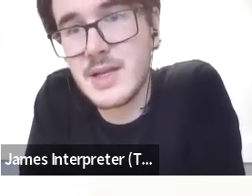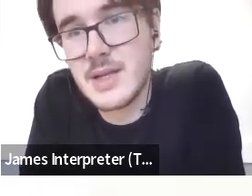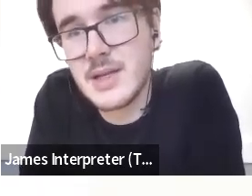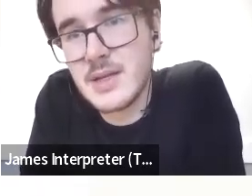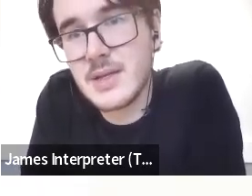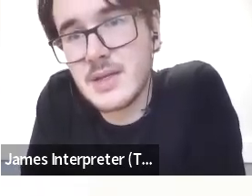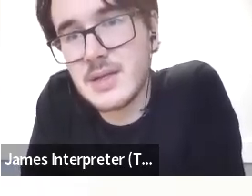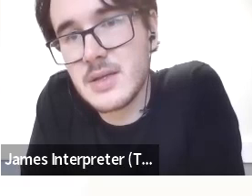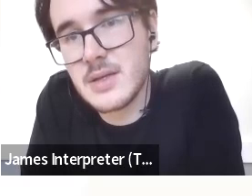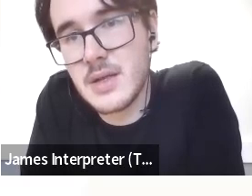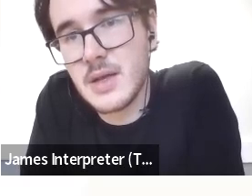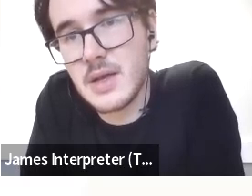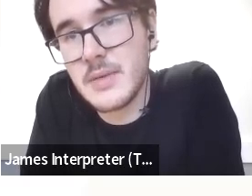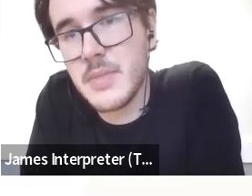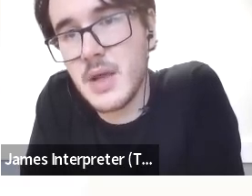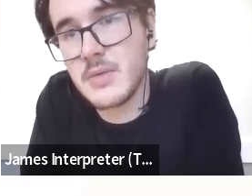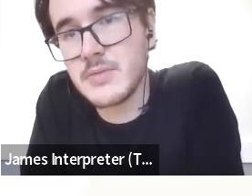mornings.